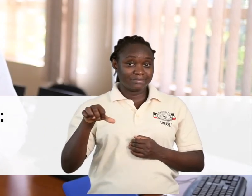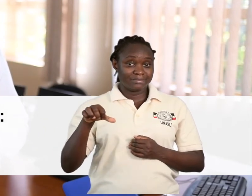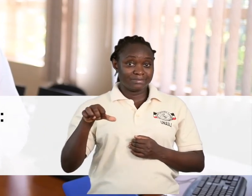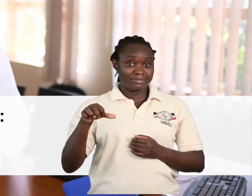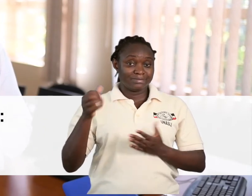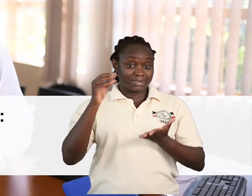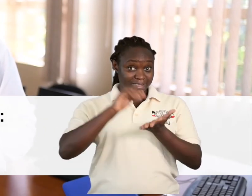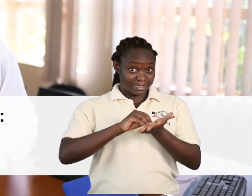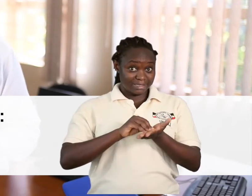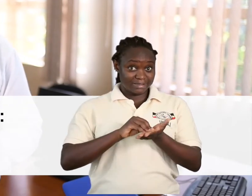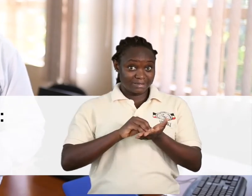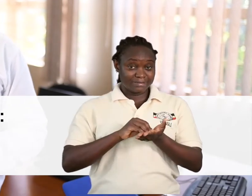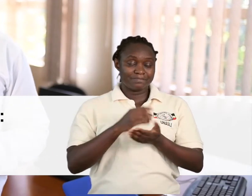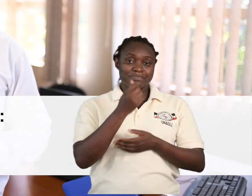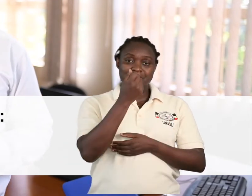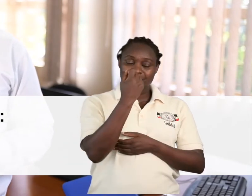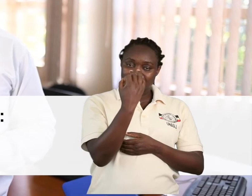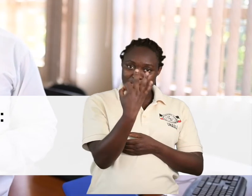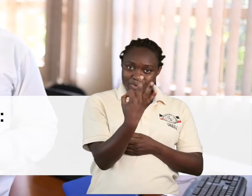Number 3 is